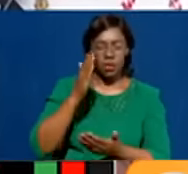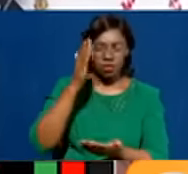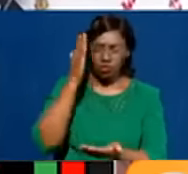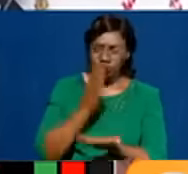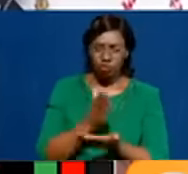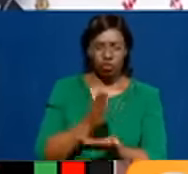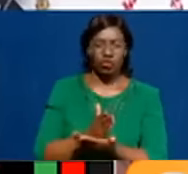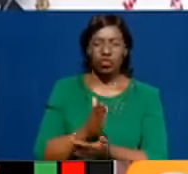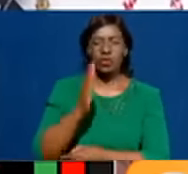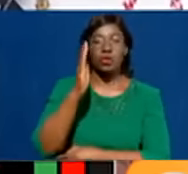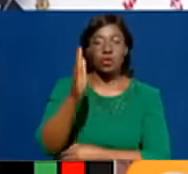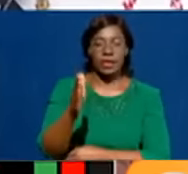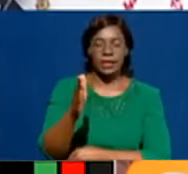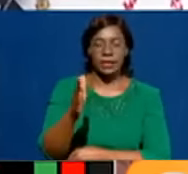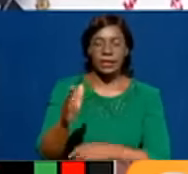that I will truly